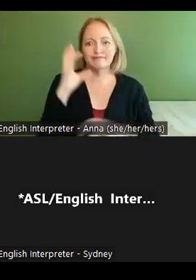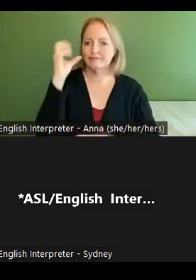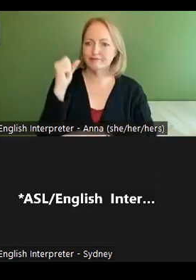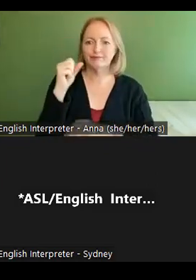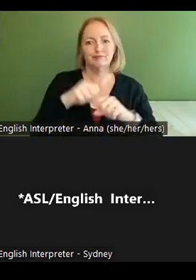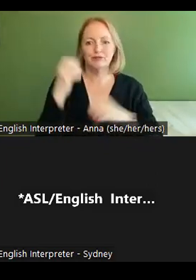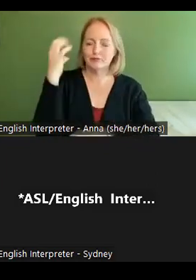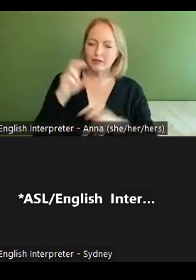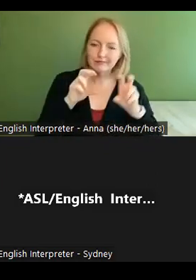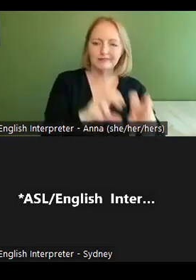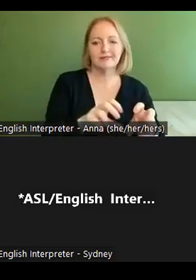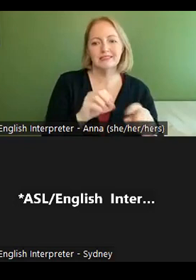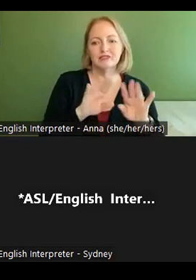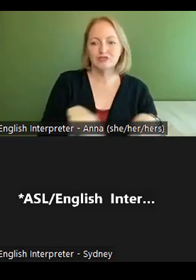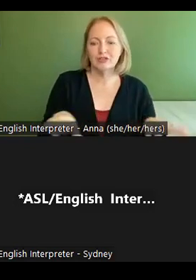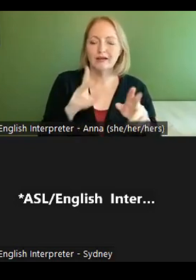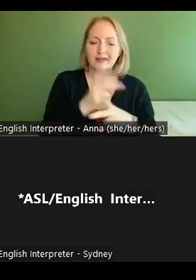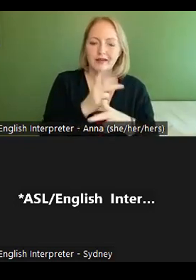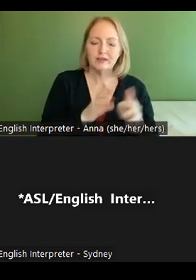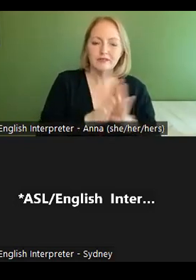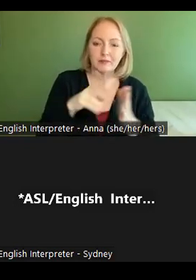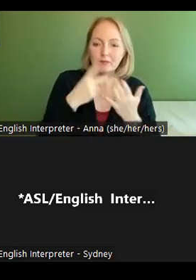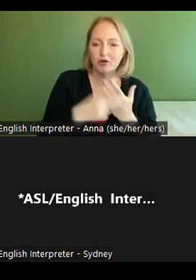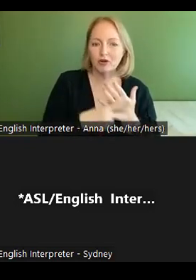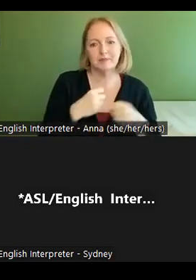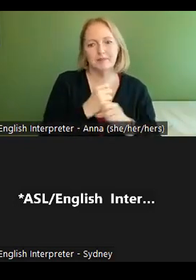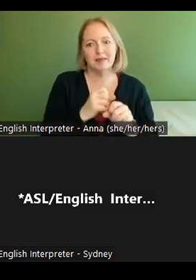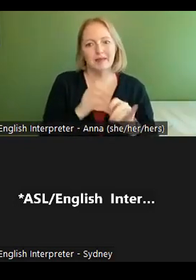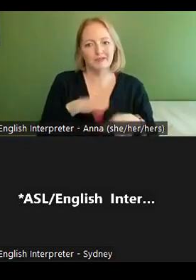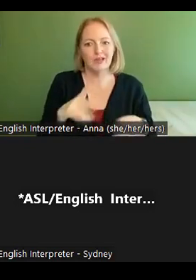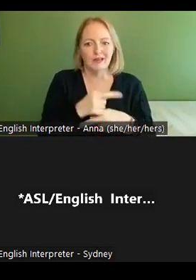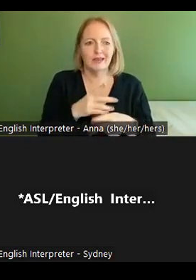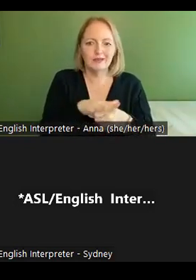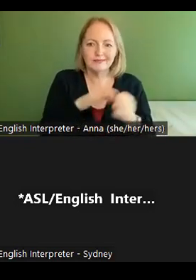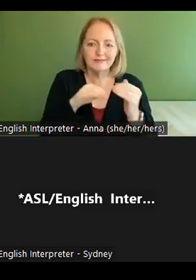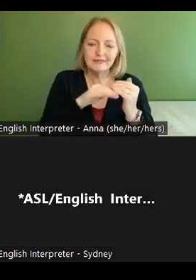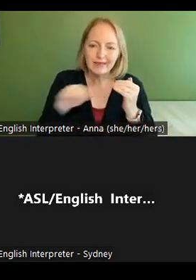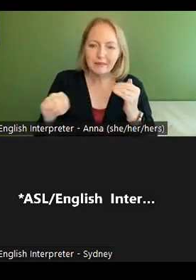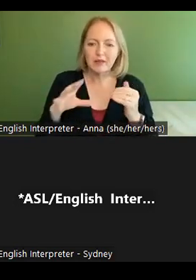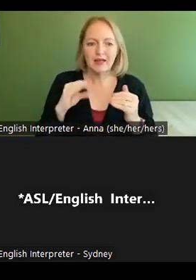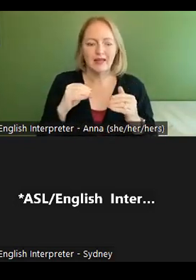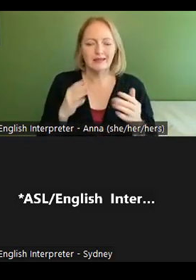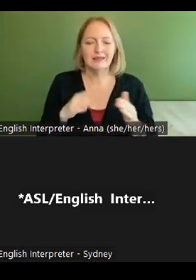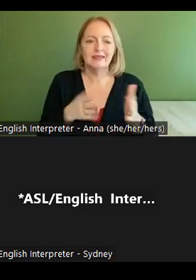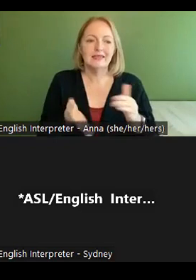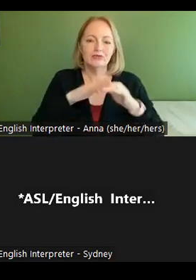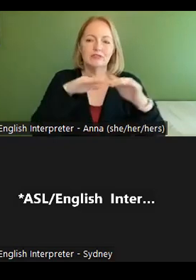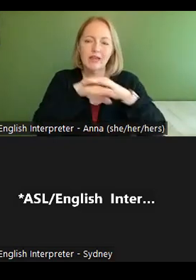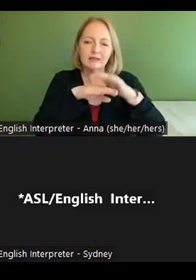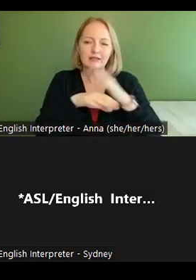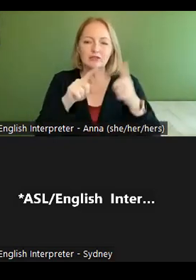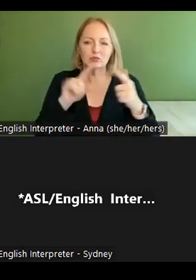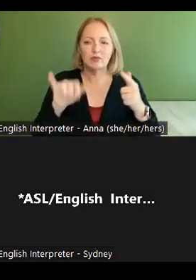development programming has stabilized the childcare sector and increased access to the subsidized childcare